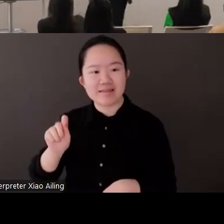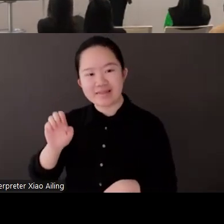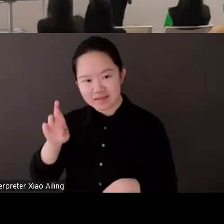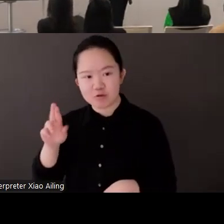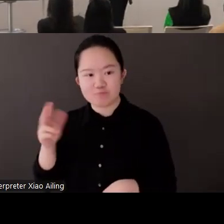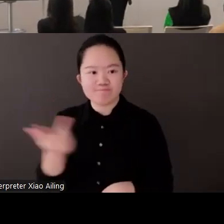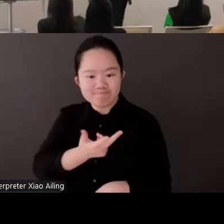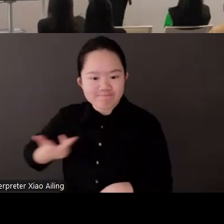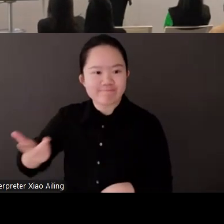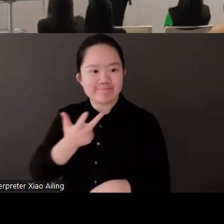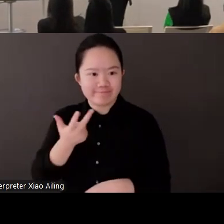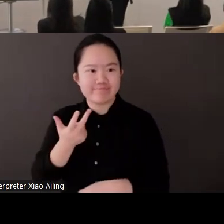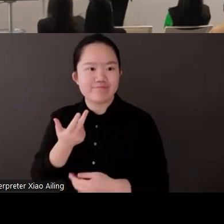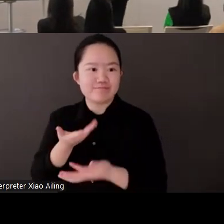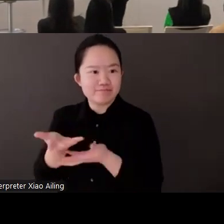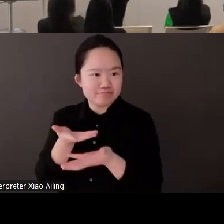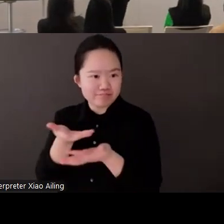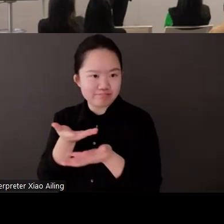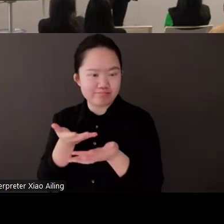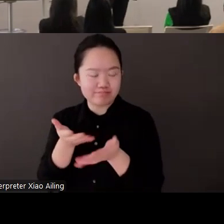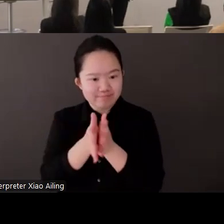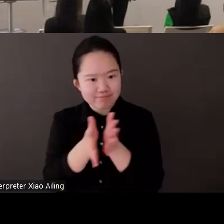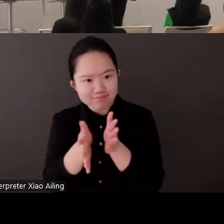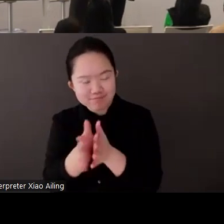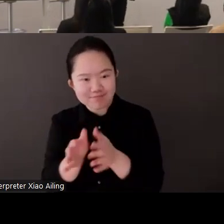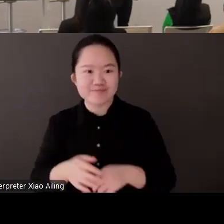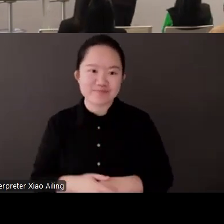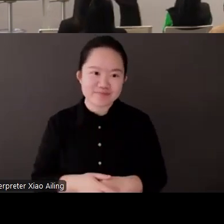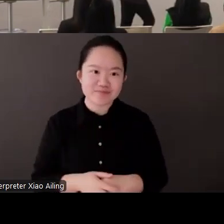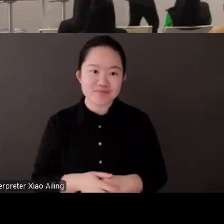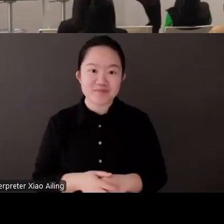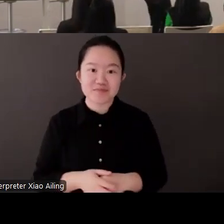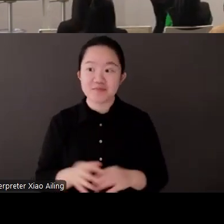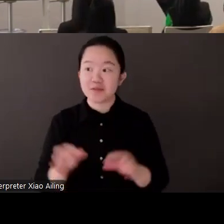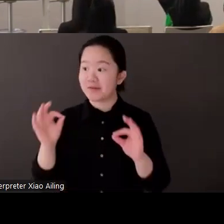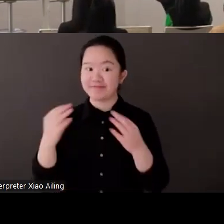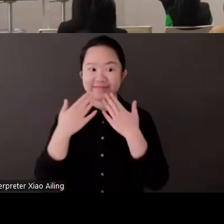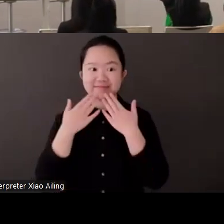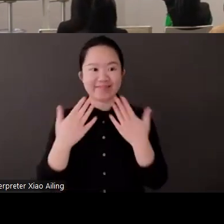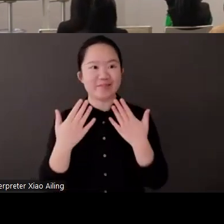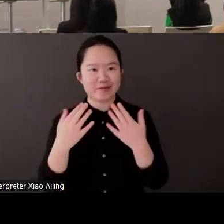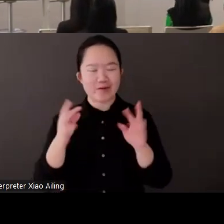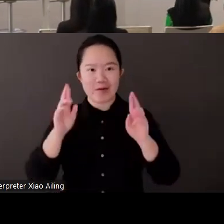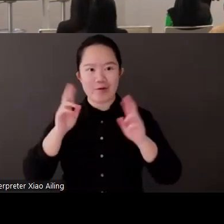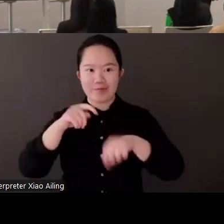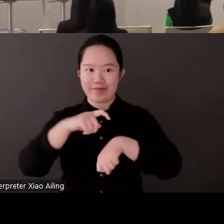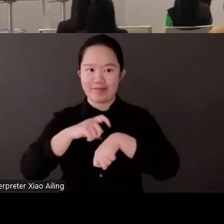And okay, that was all. Thank you. I hope I did it in my set time. Yes.